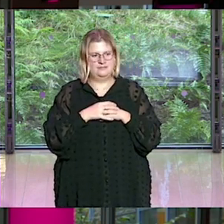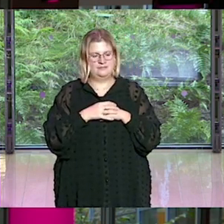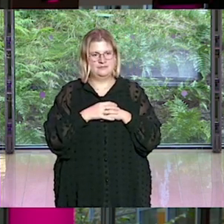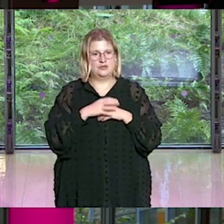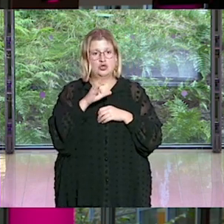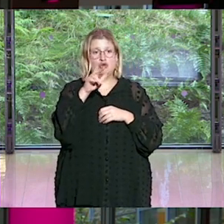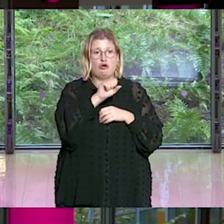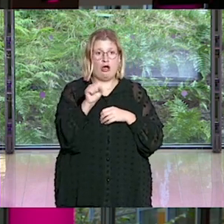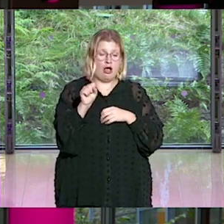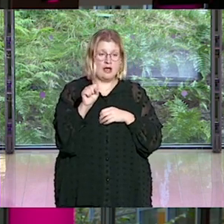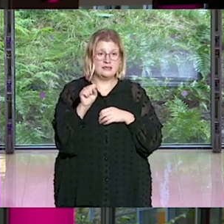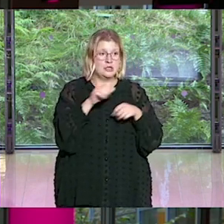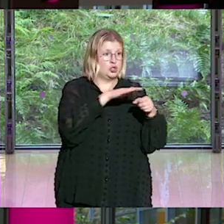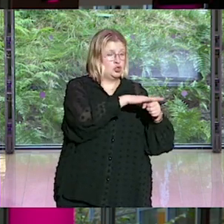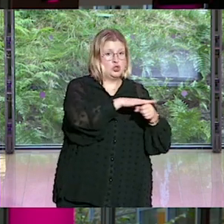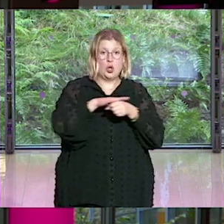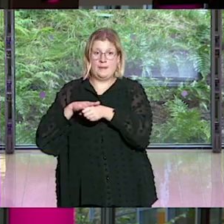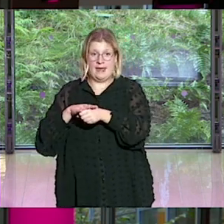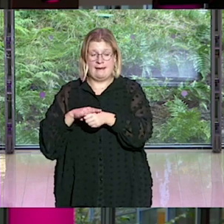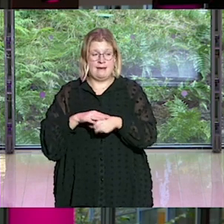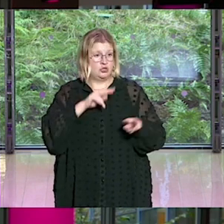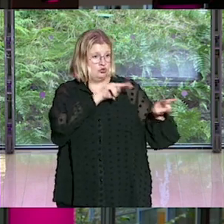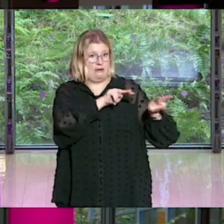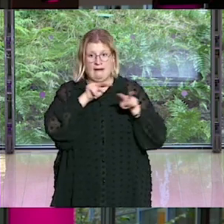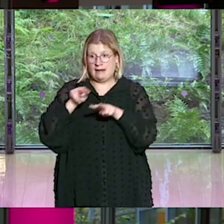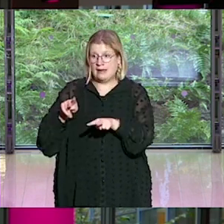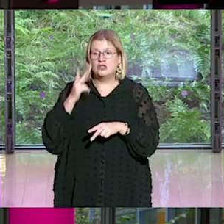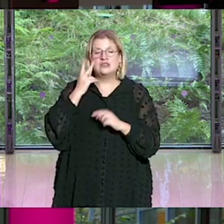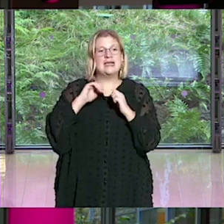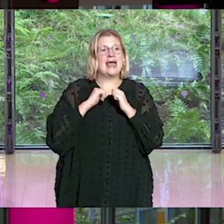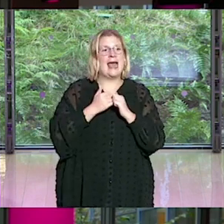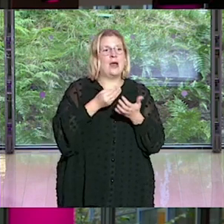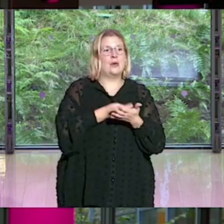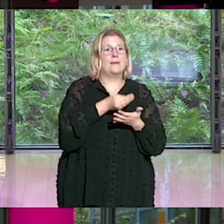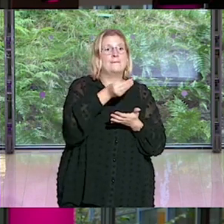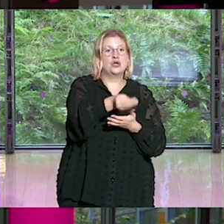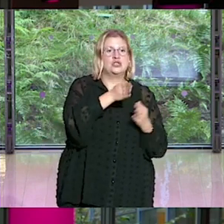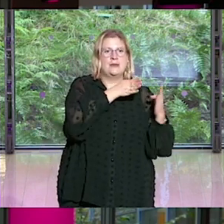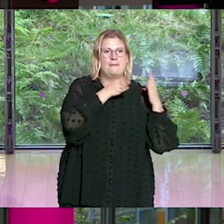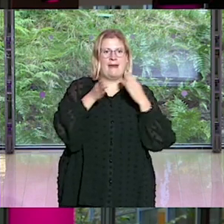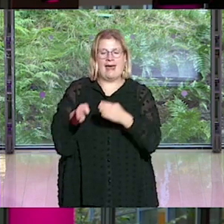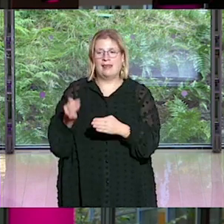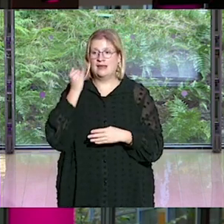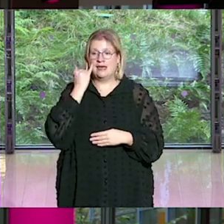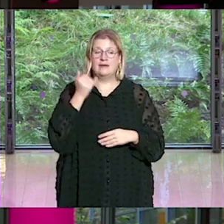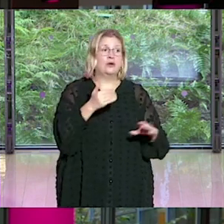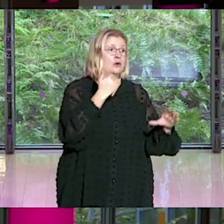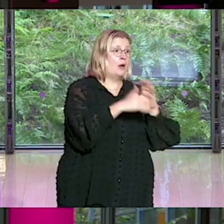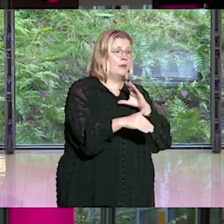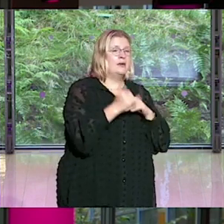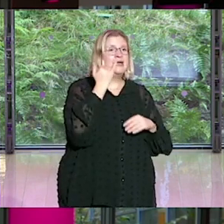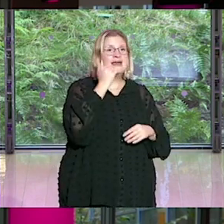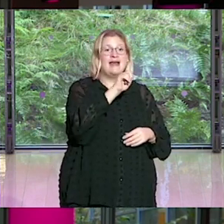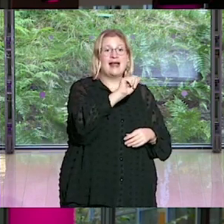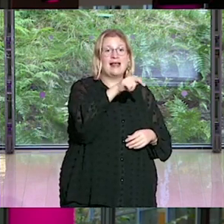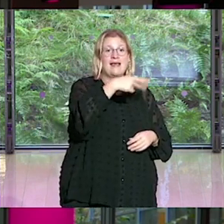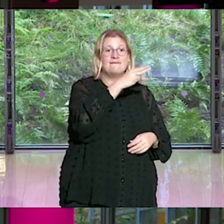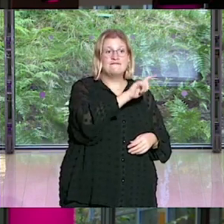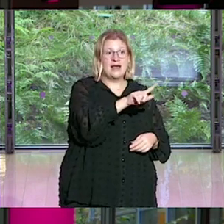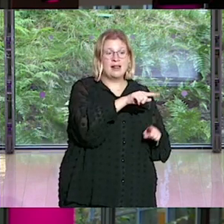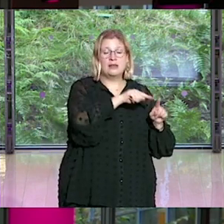Cross-domain tracking is also critical to understand that purchase path if it spans domains. If you go from laphil.com